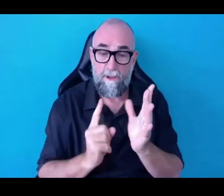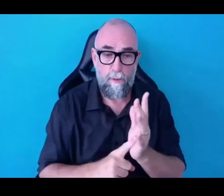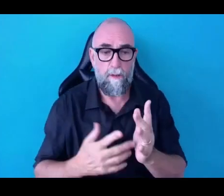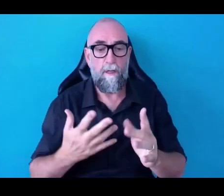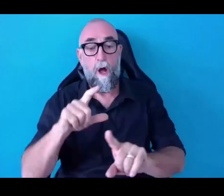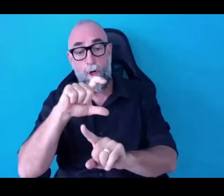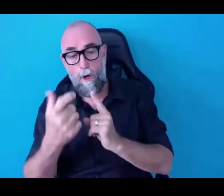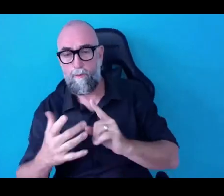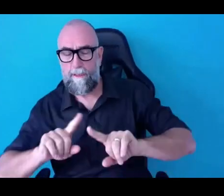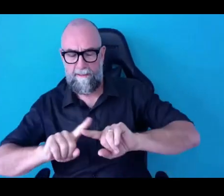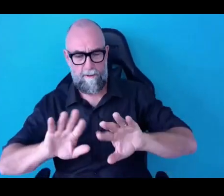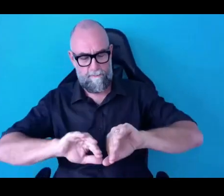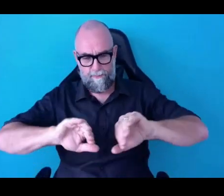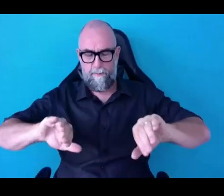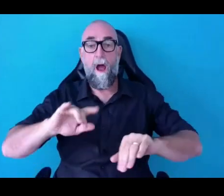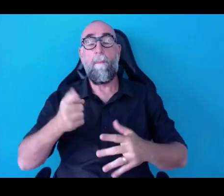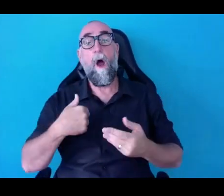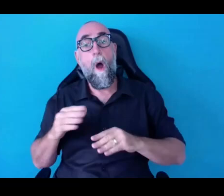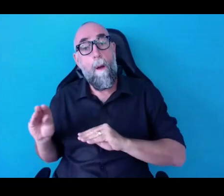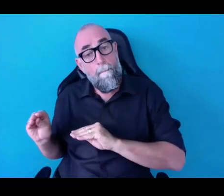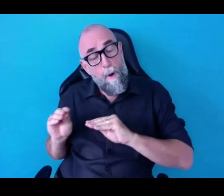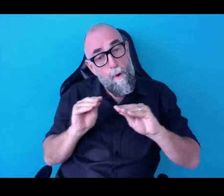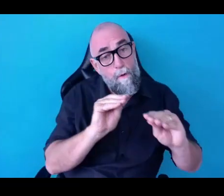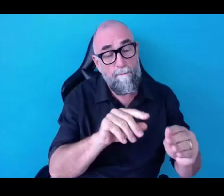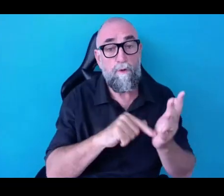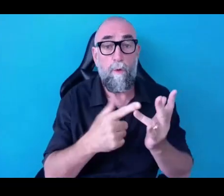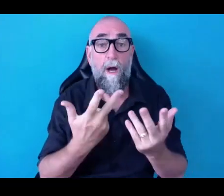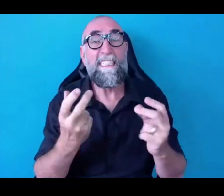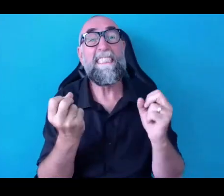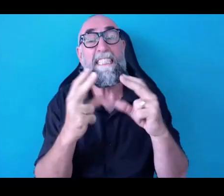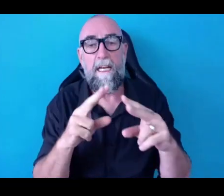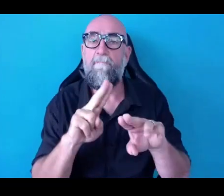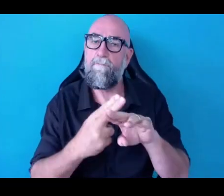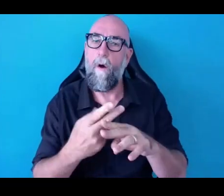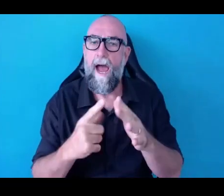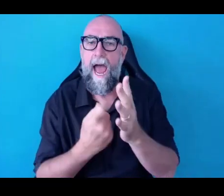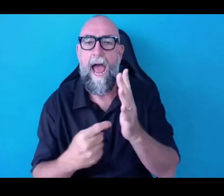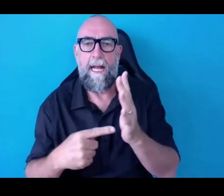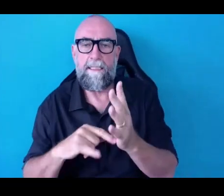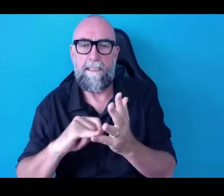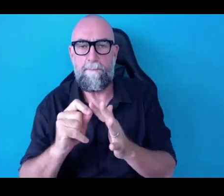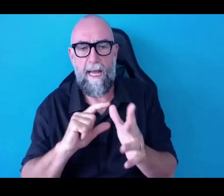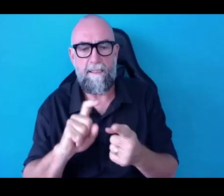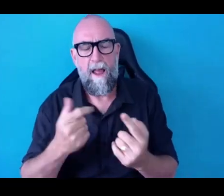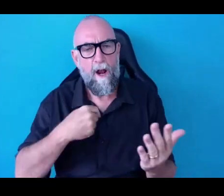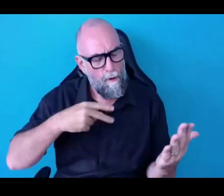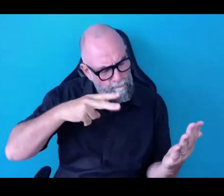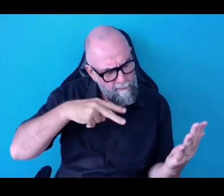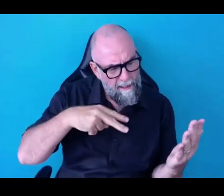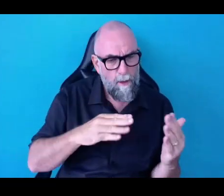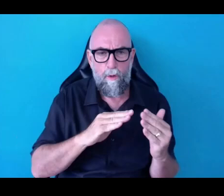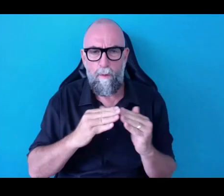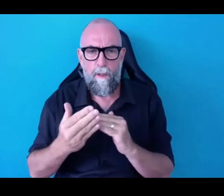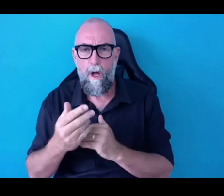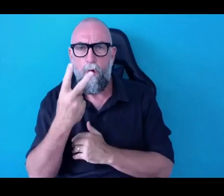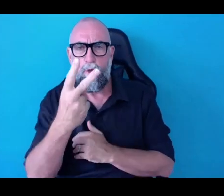to Sydney for a residency at Artspace in 2010, and I woke to the community news that 2 teenagers had been shot in King's Cross